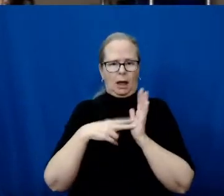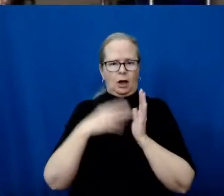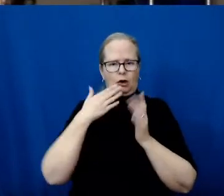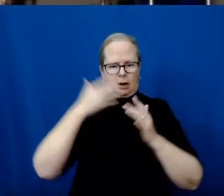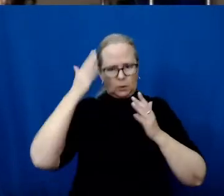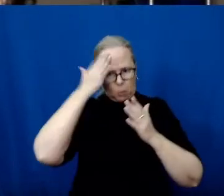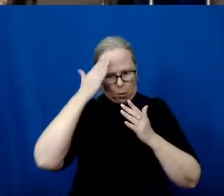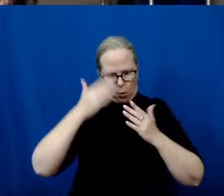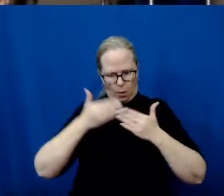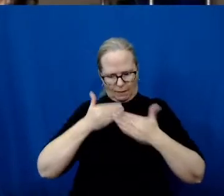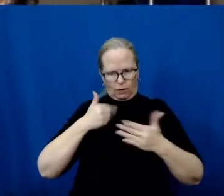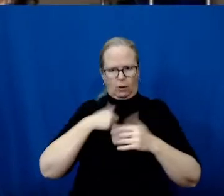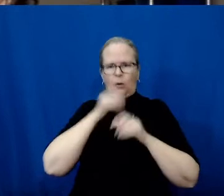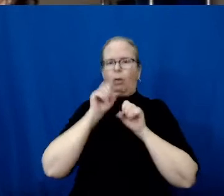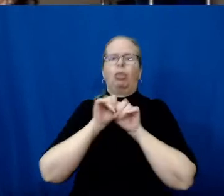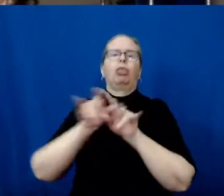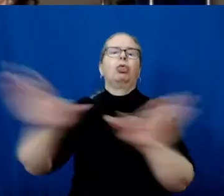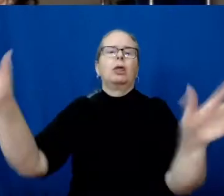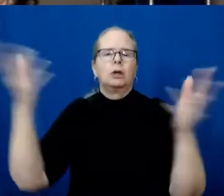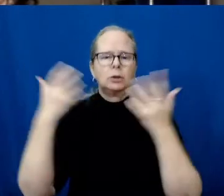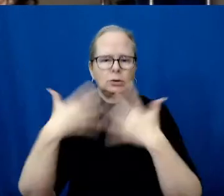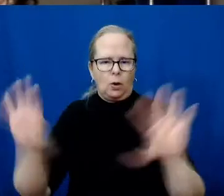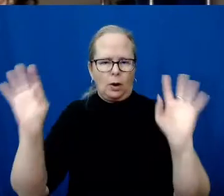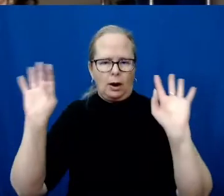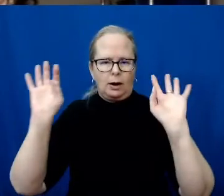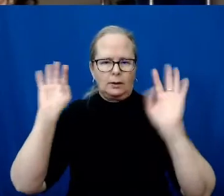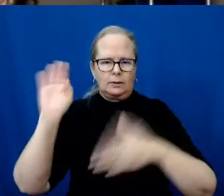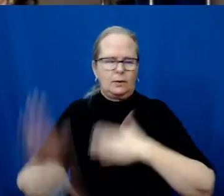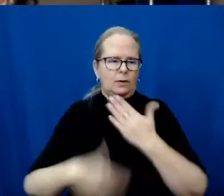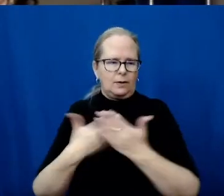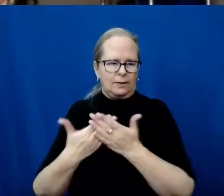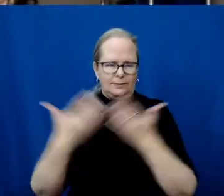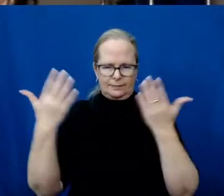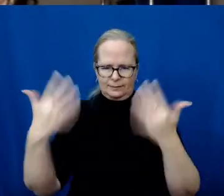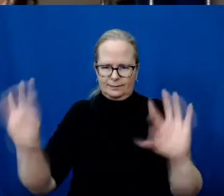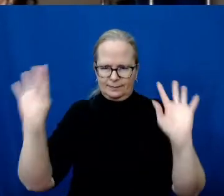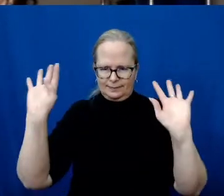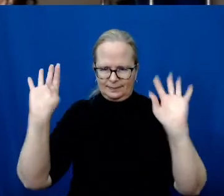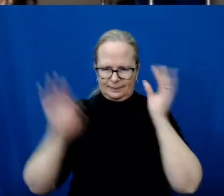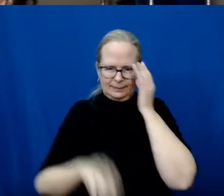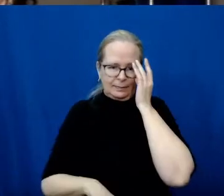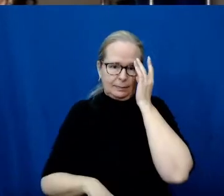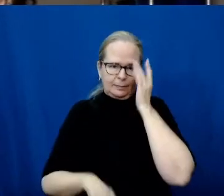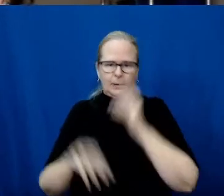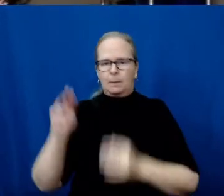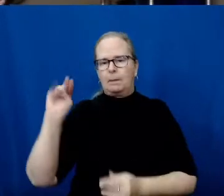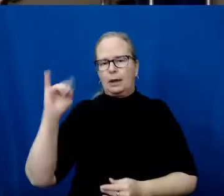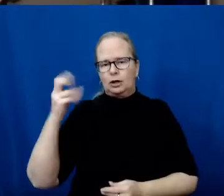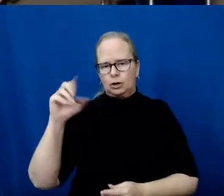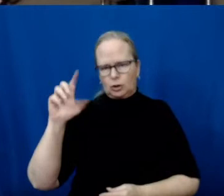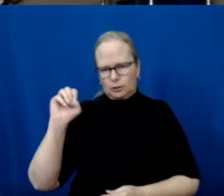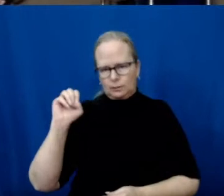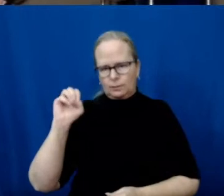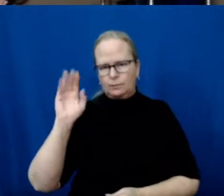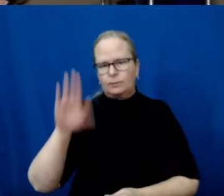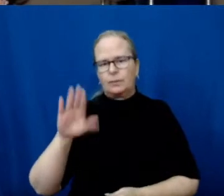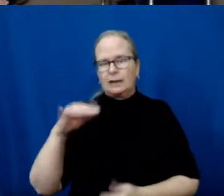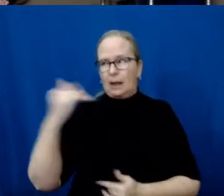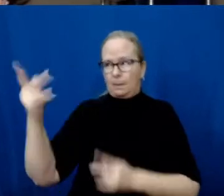And for folks who are listening, Robert, versus those who are following along visually, the website that we have been referencing